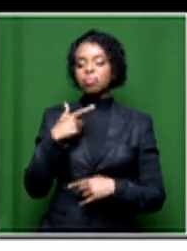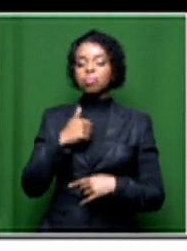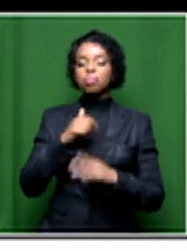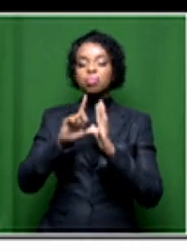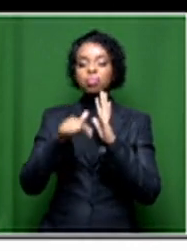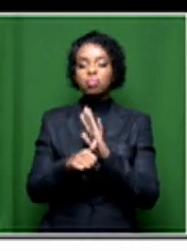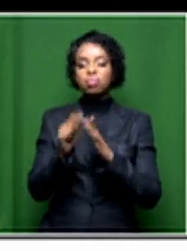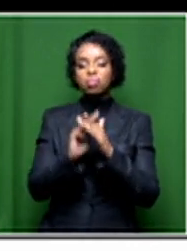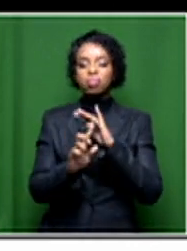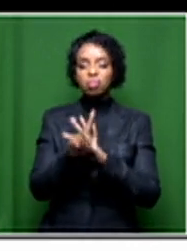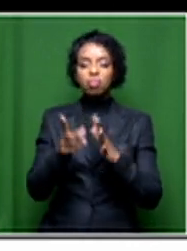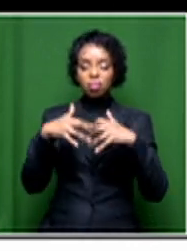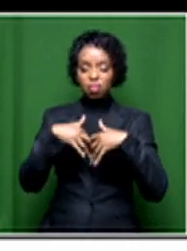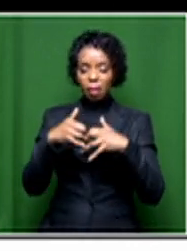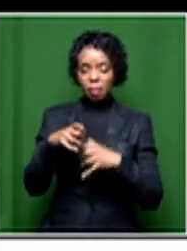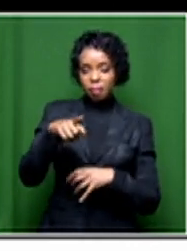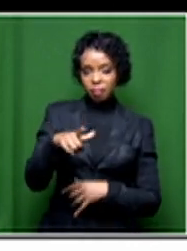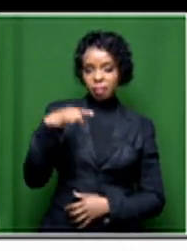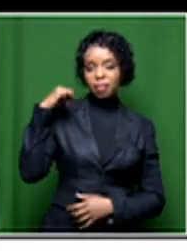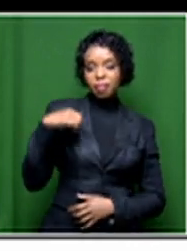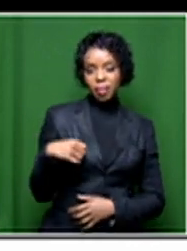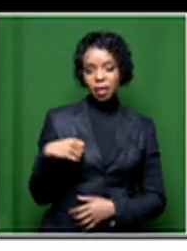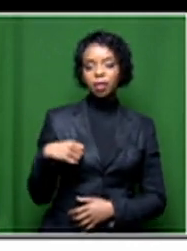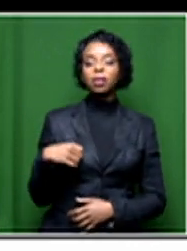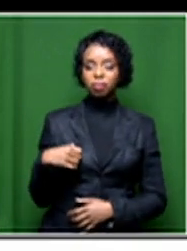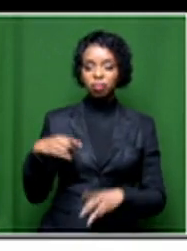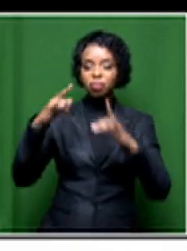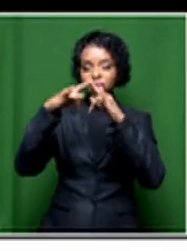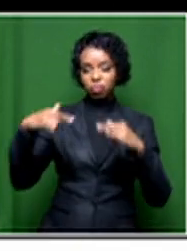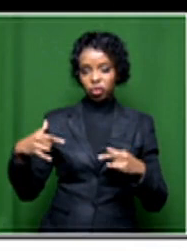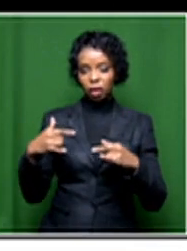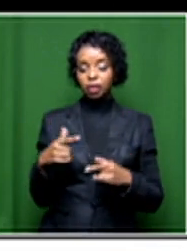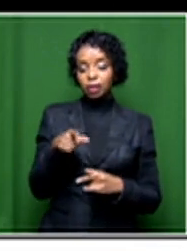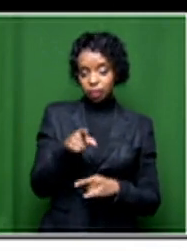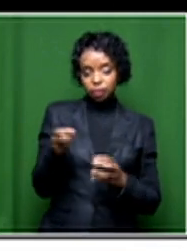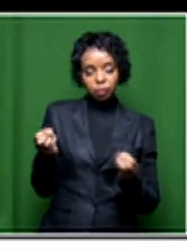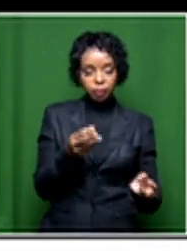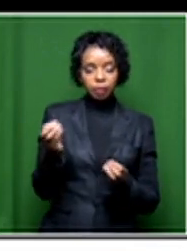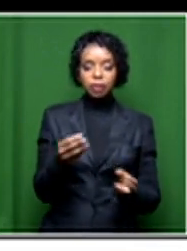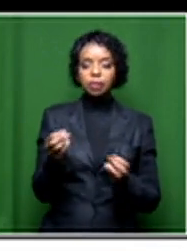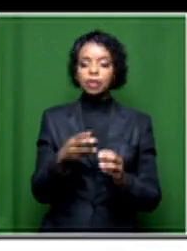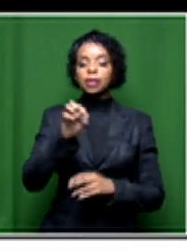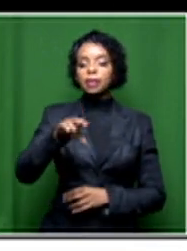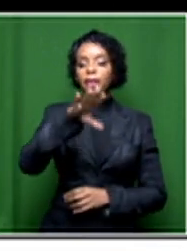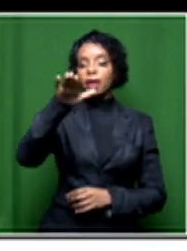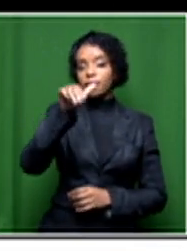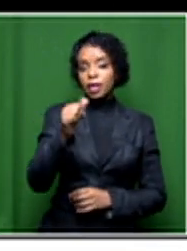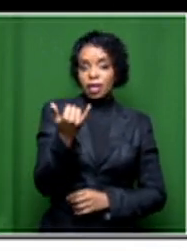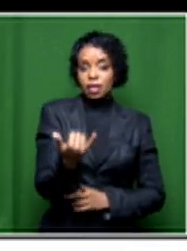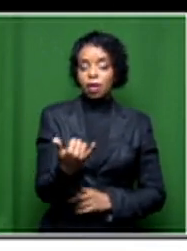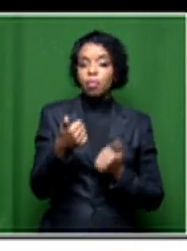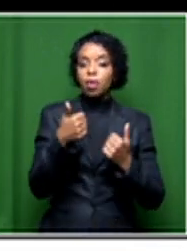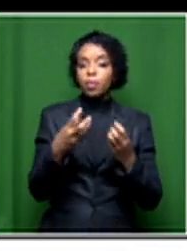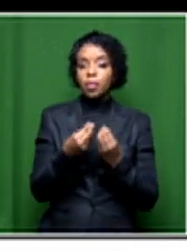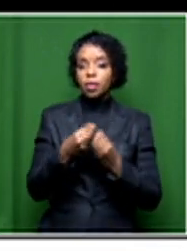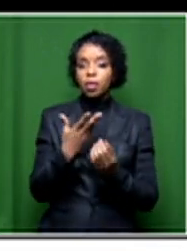designed a new product, which is the shelter bag. And that's the product we are now making in South Africa. And the good thing is that we can make this